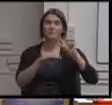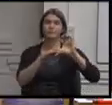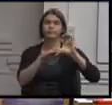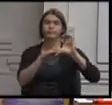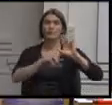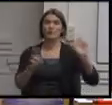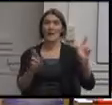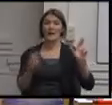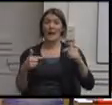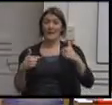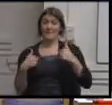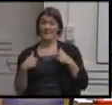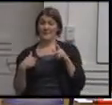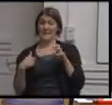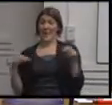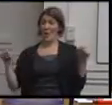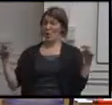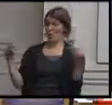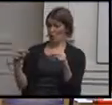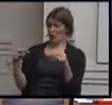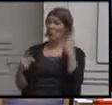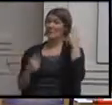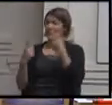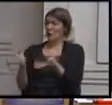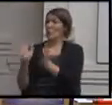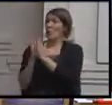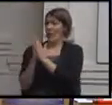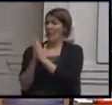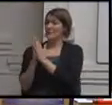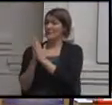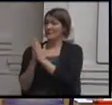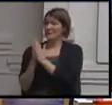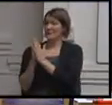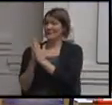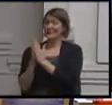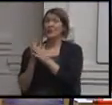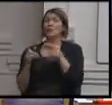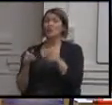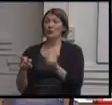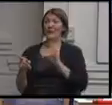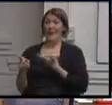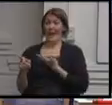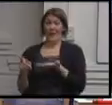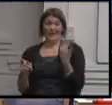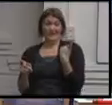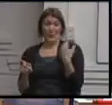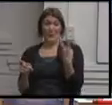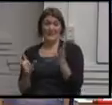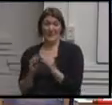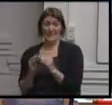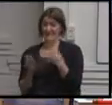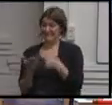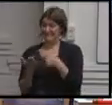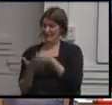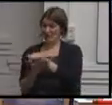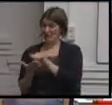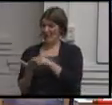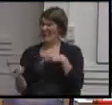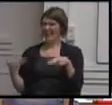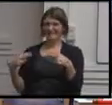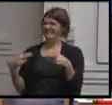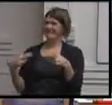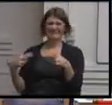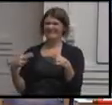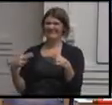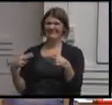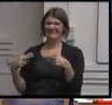Kate and I considered that request at the agenda setting meeting last Wednesday, and both of